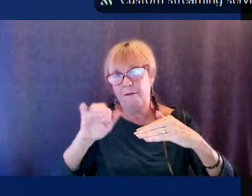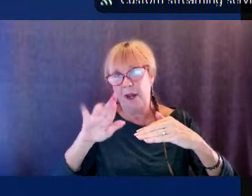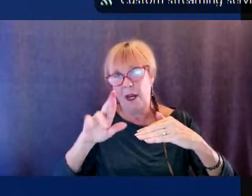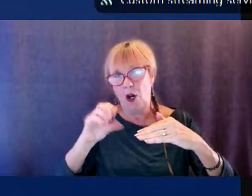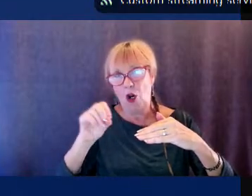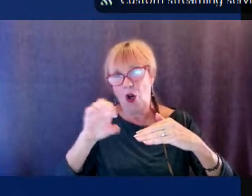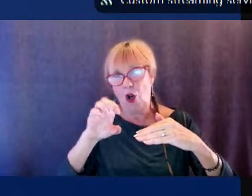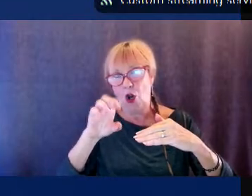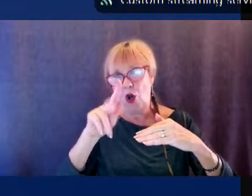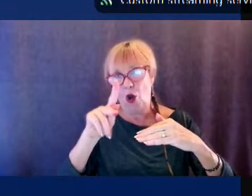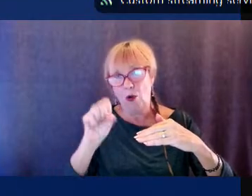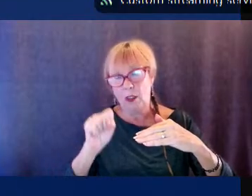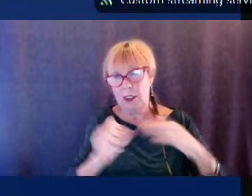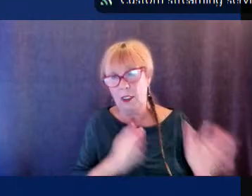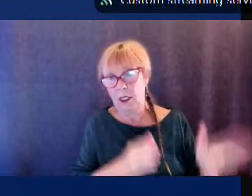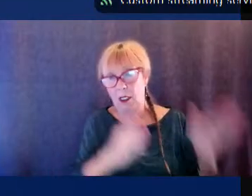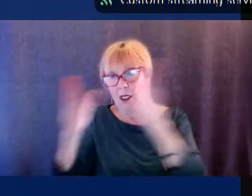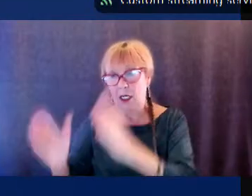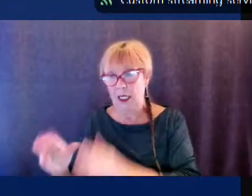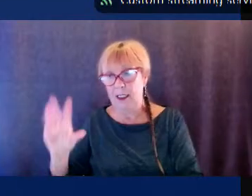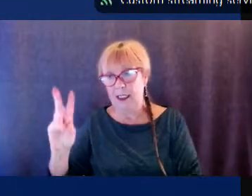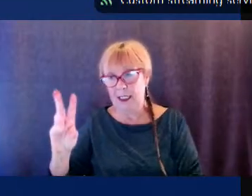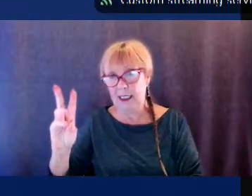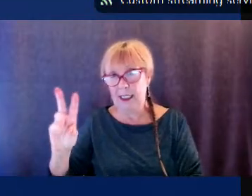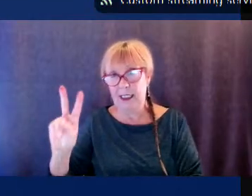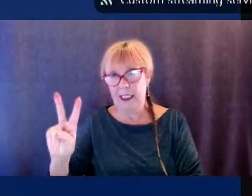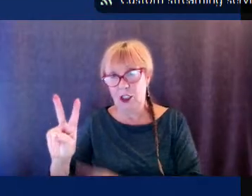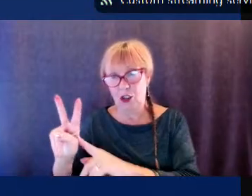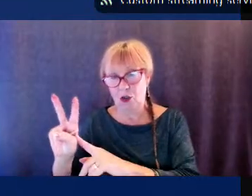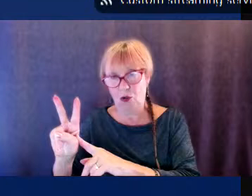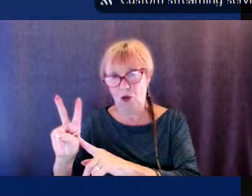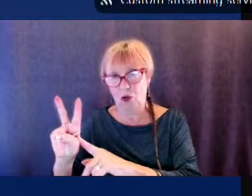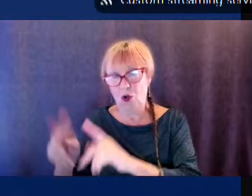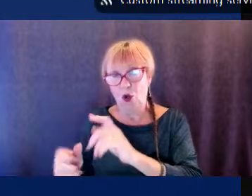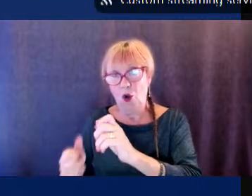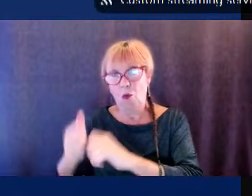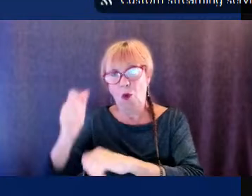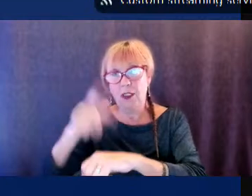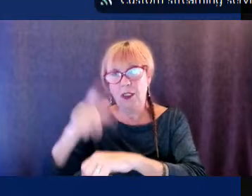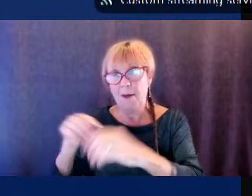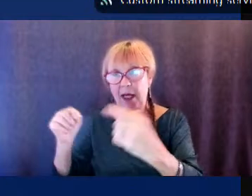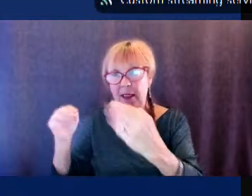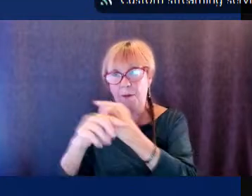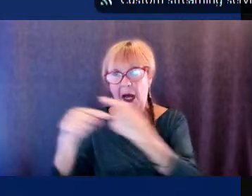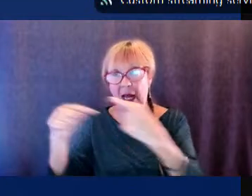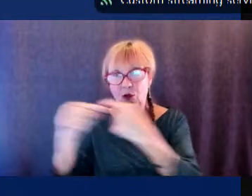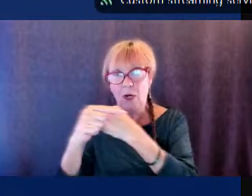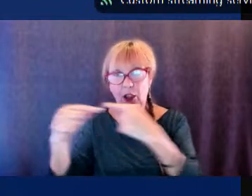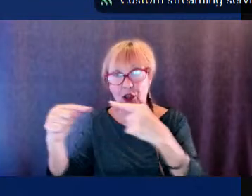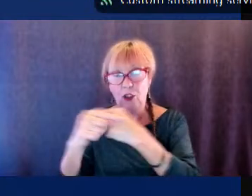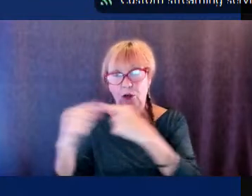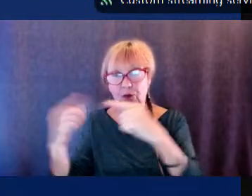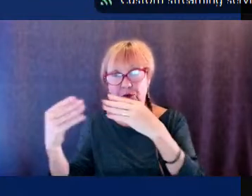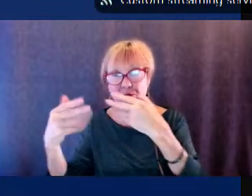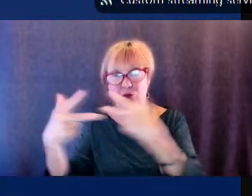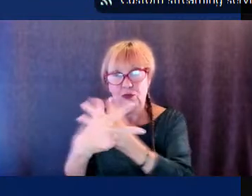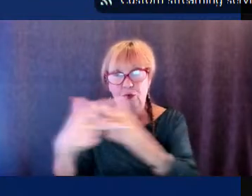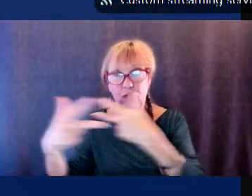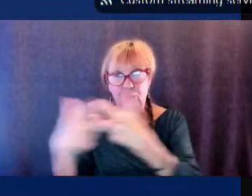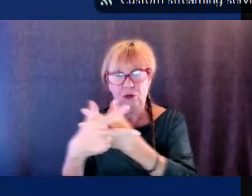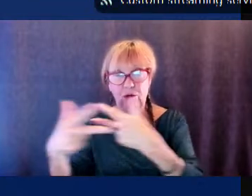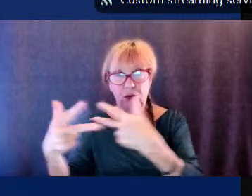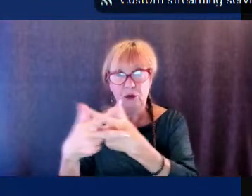then 662, which normally operates a bi-directional circulator, it starts and ends